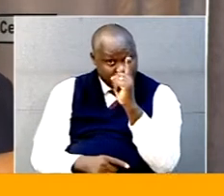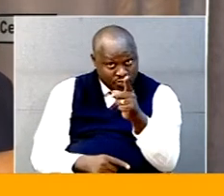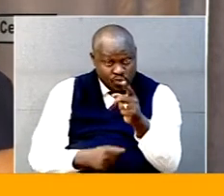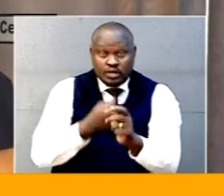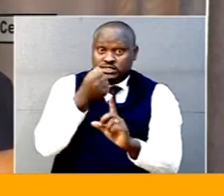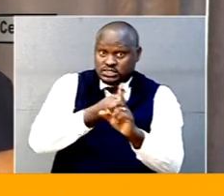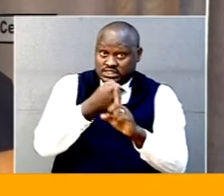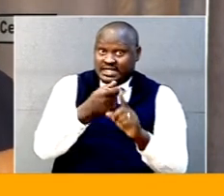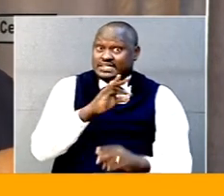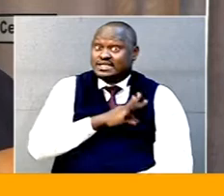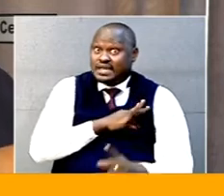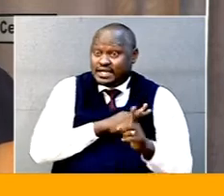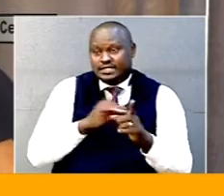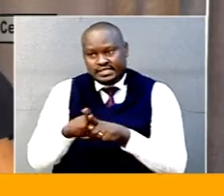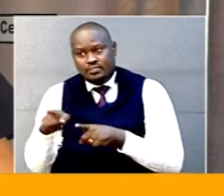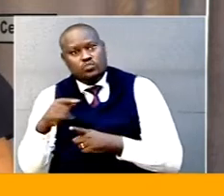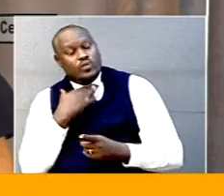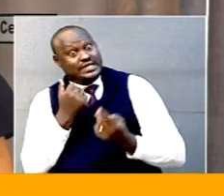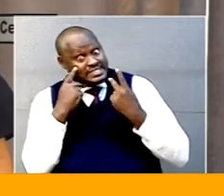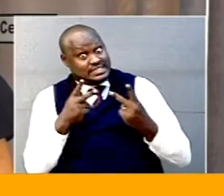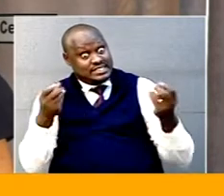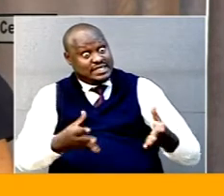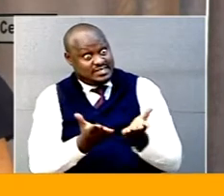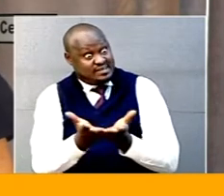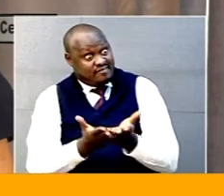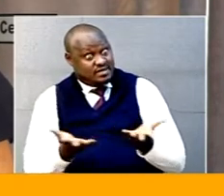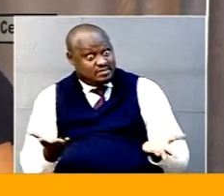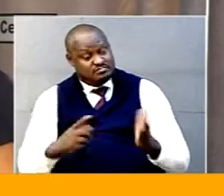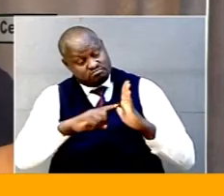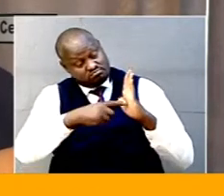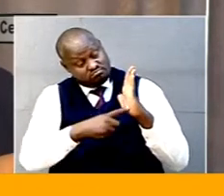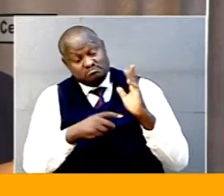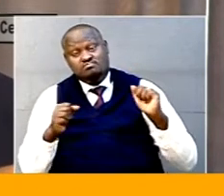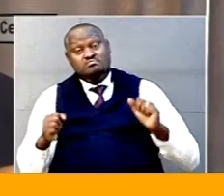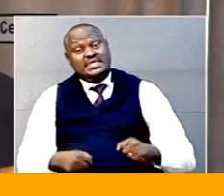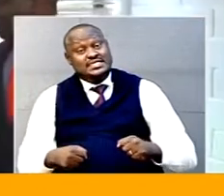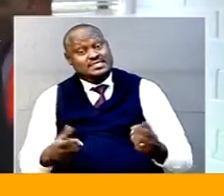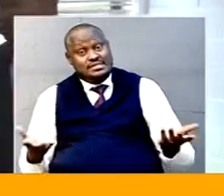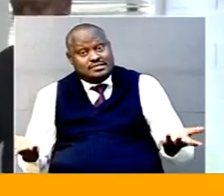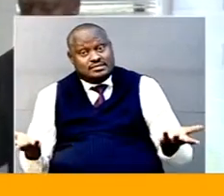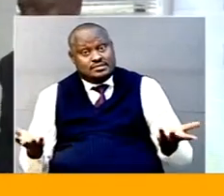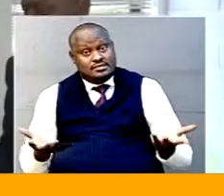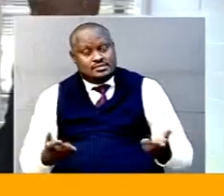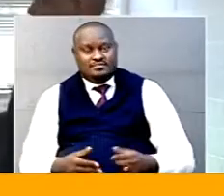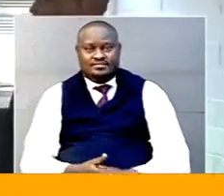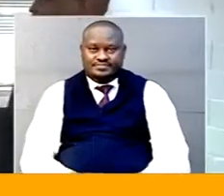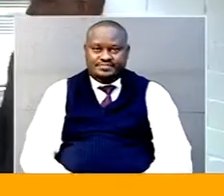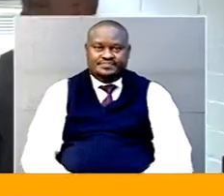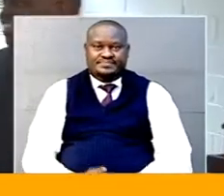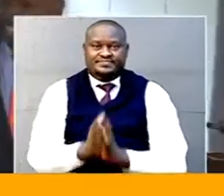compensation for your work, and we're asking for delivery of service, and there are terms and conditions which are clearly laid out. Samuel